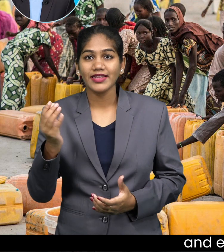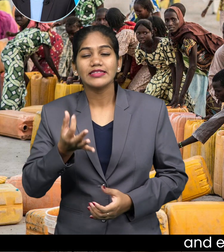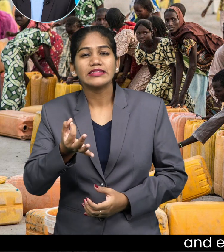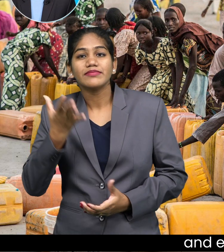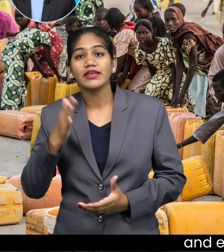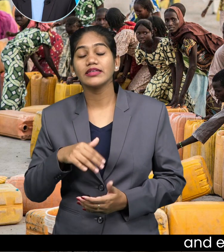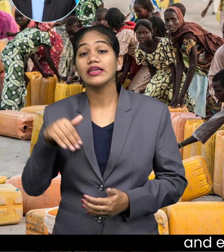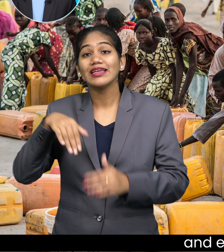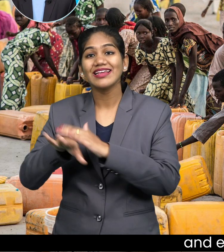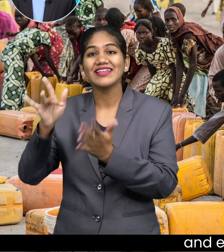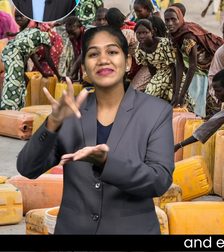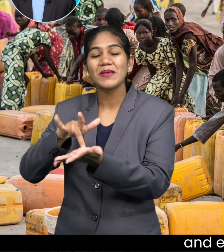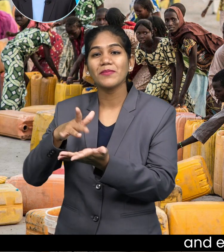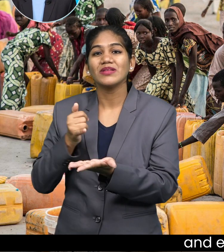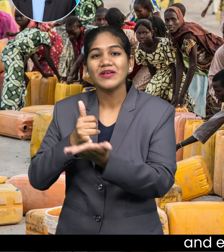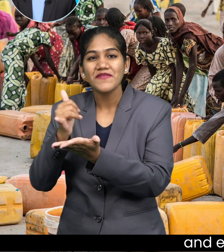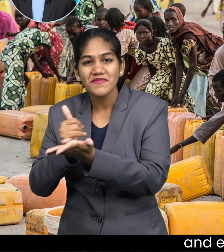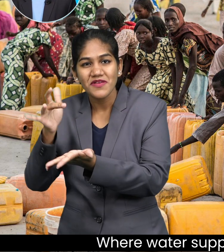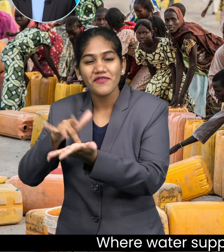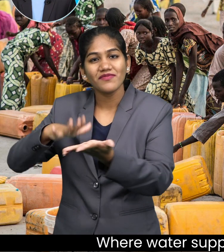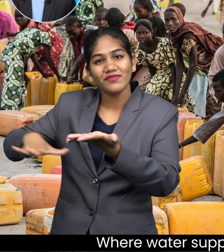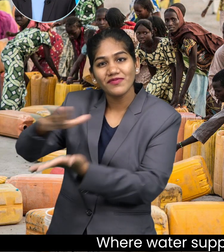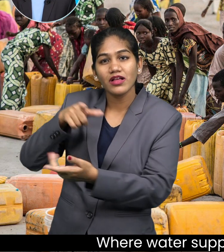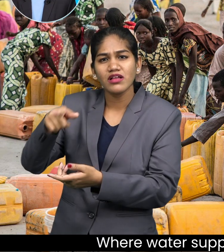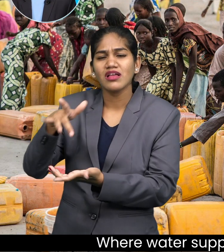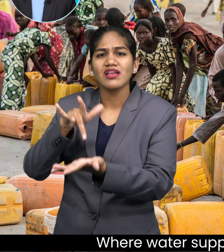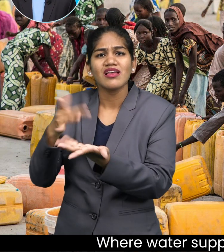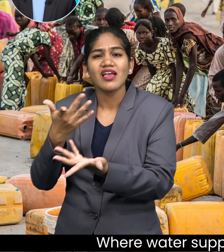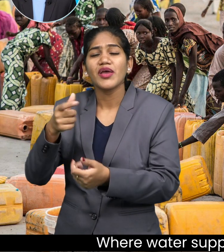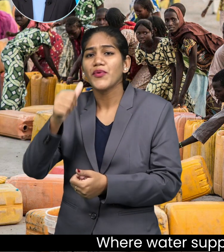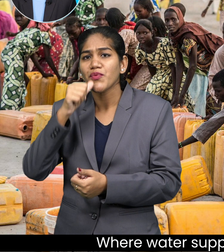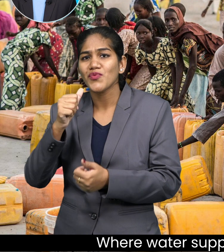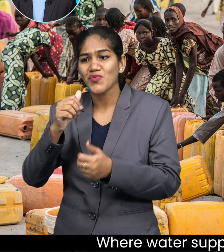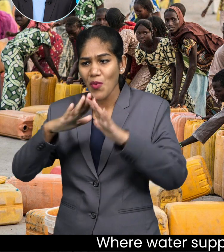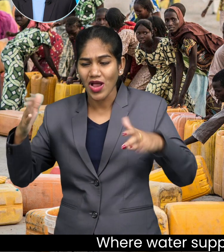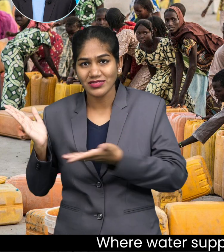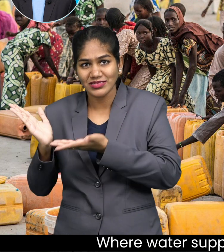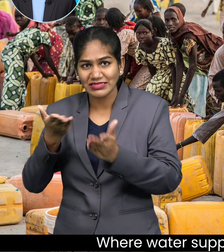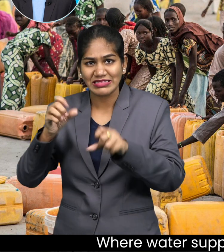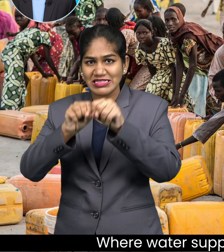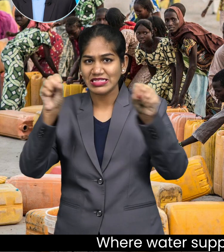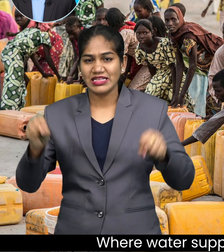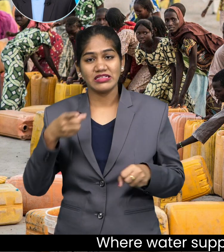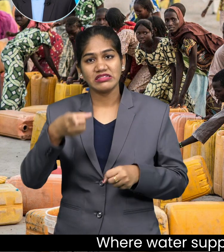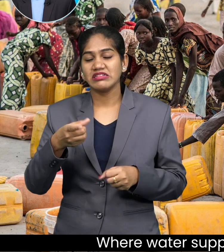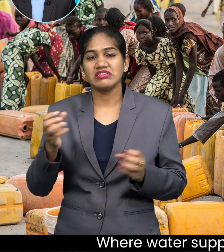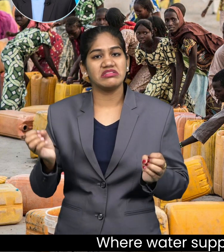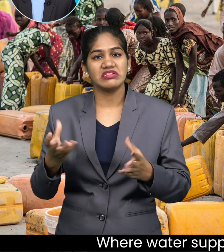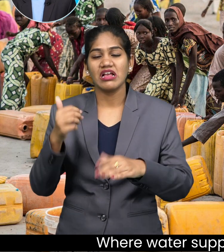and especially in rural areas where water supply systems have not been